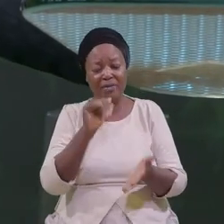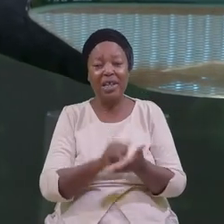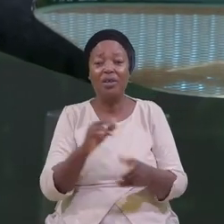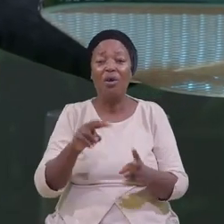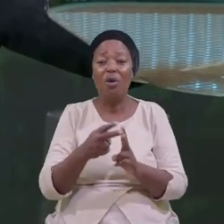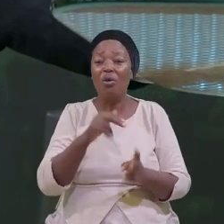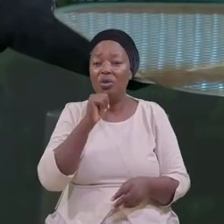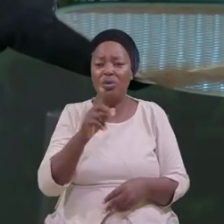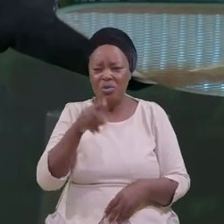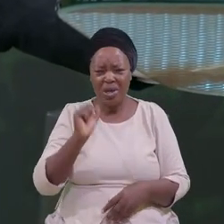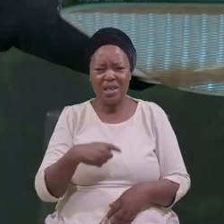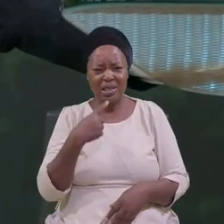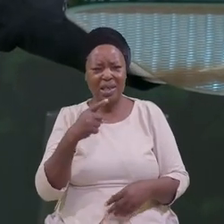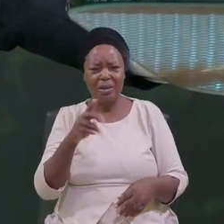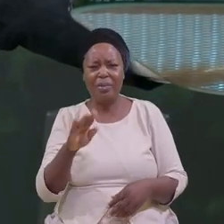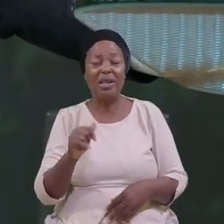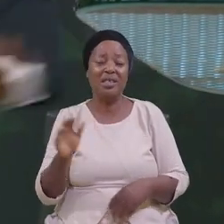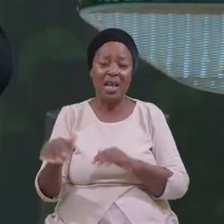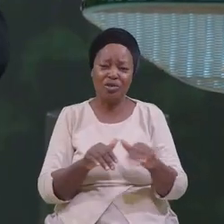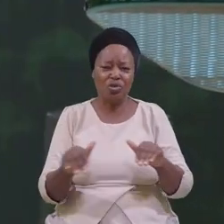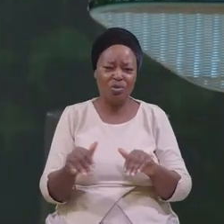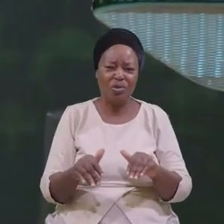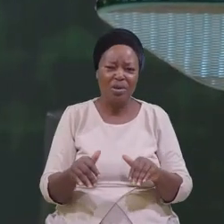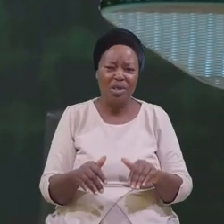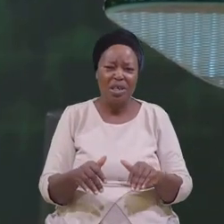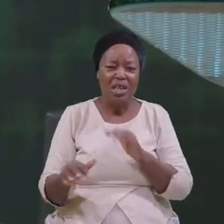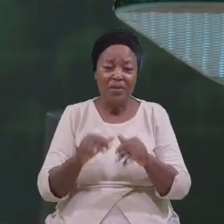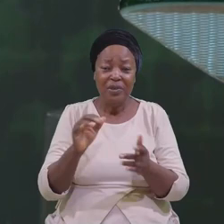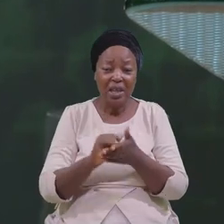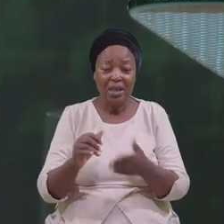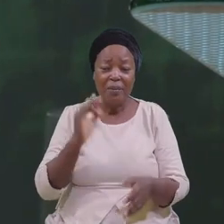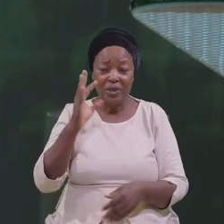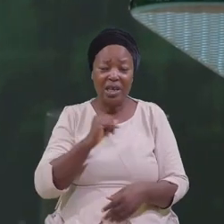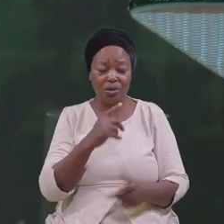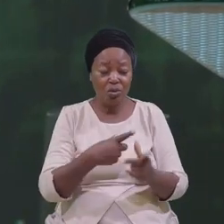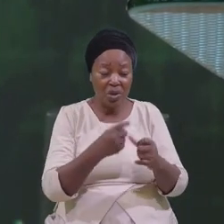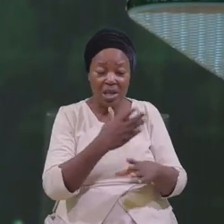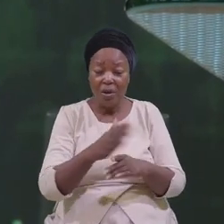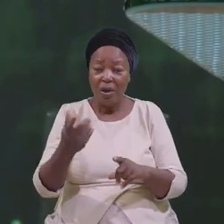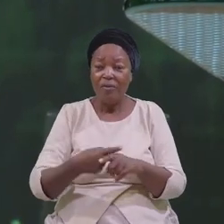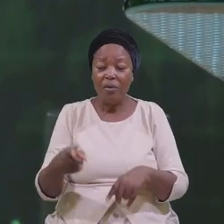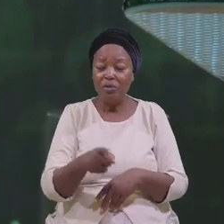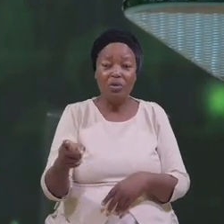can tell by his action. If he's running away from those people and he's saying to